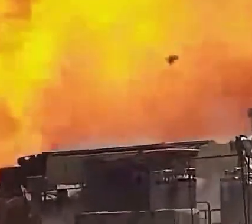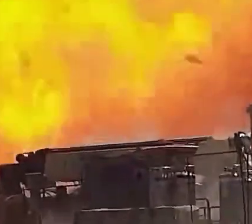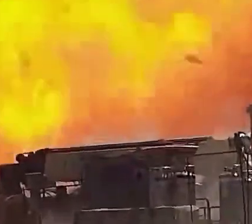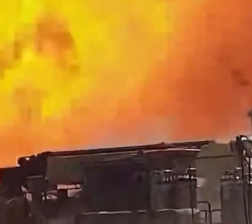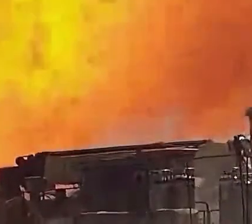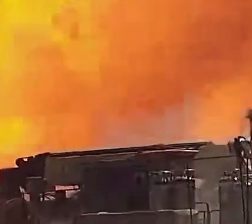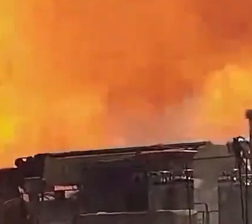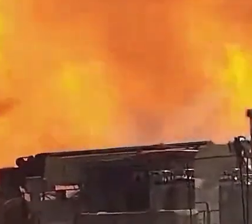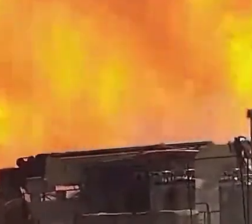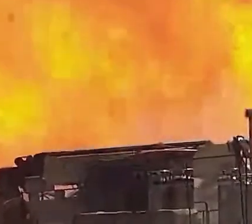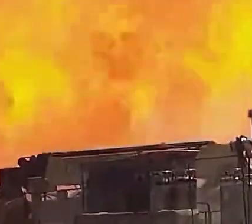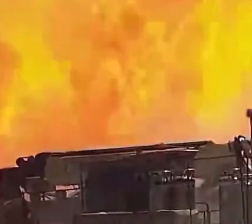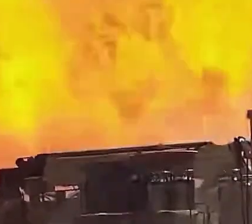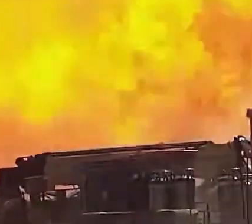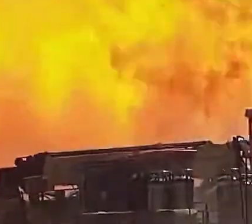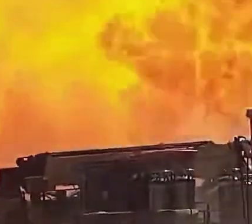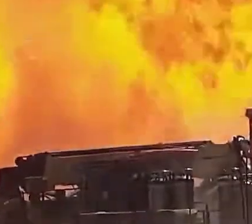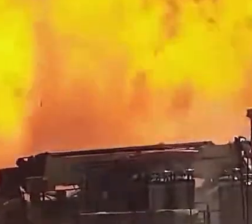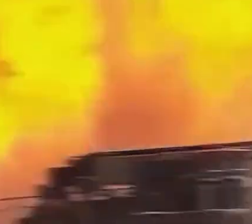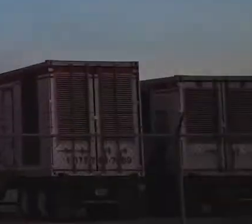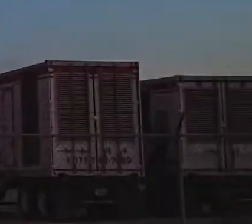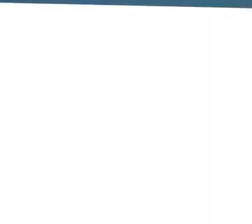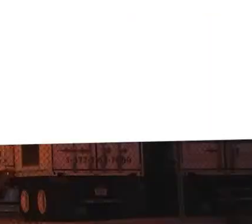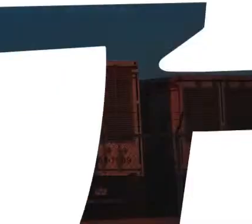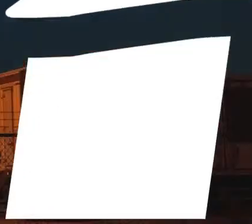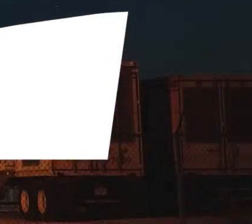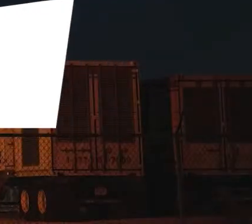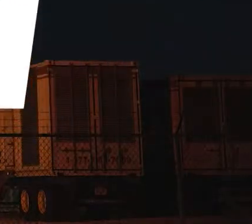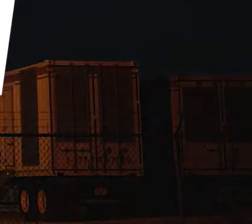Yikes. You dead? Sure. We don't need any more of these.